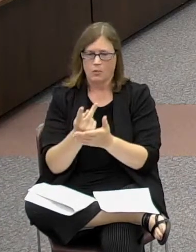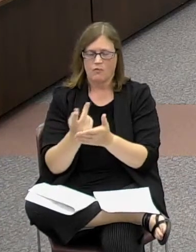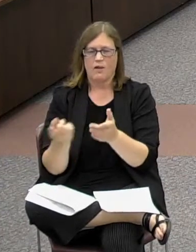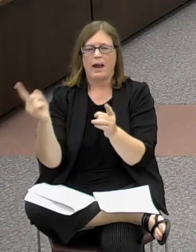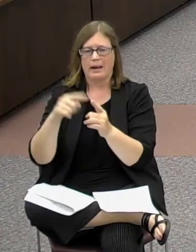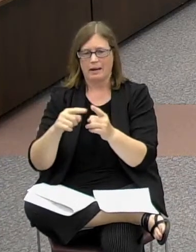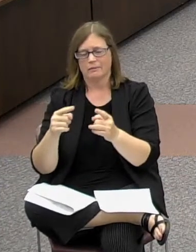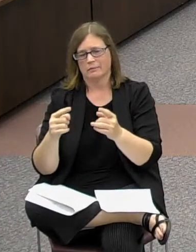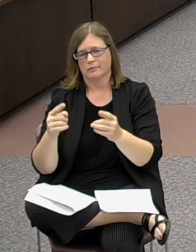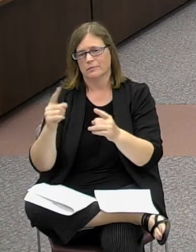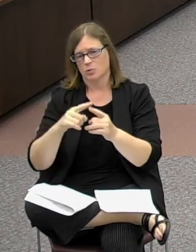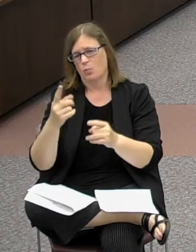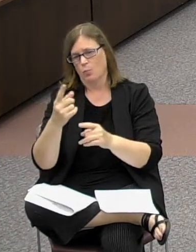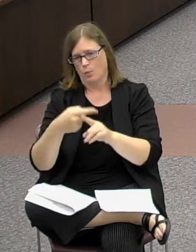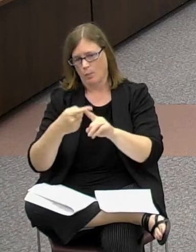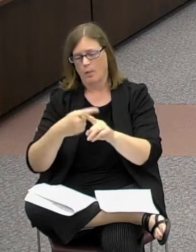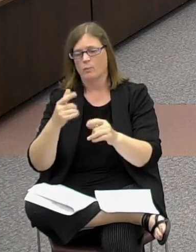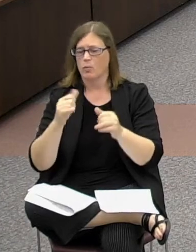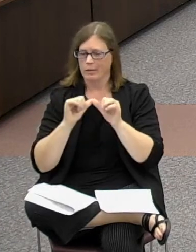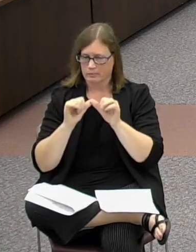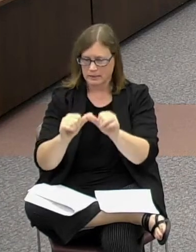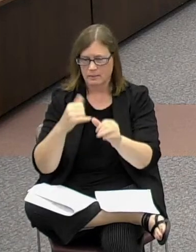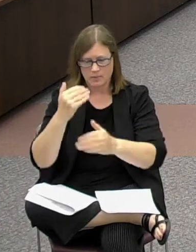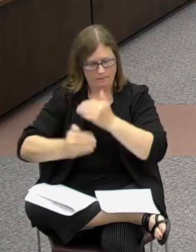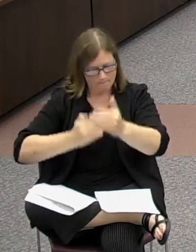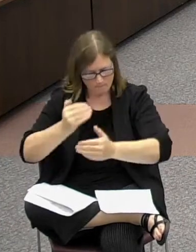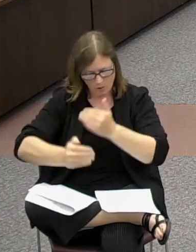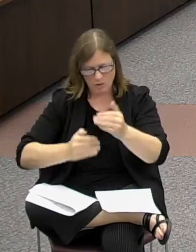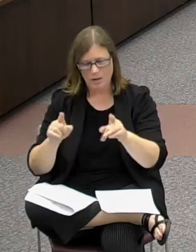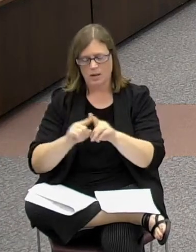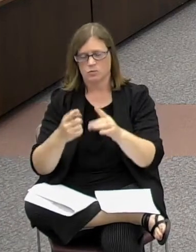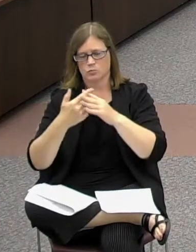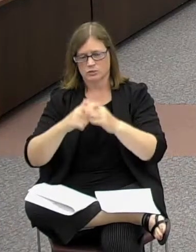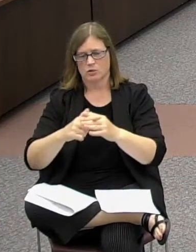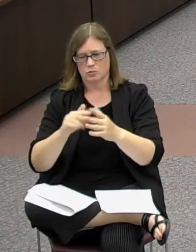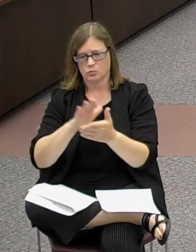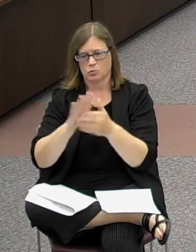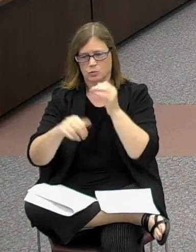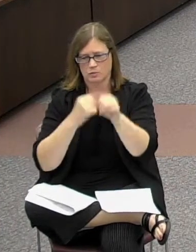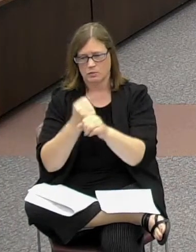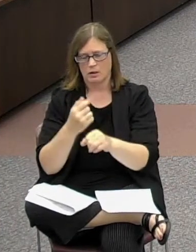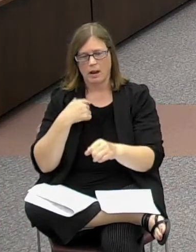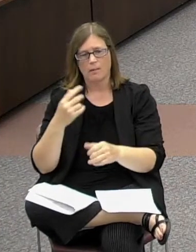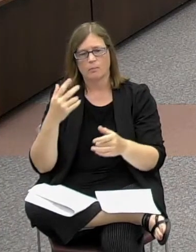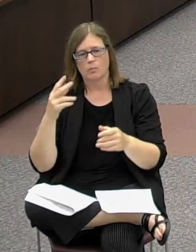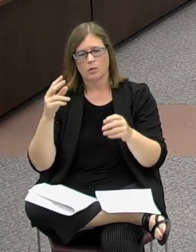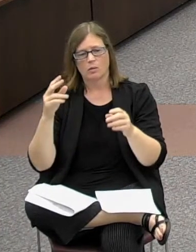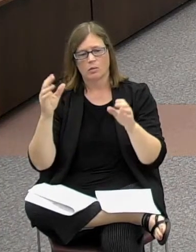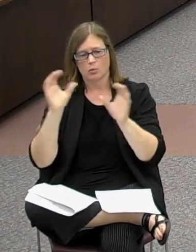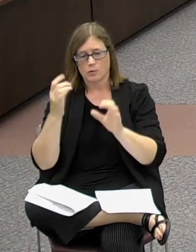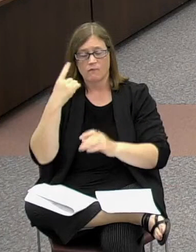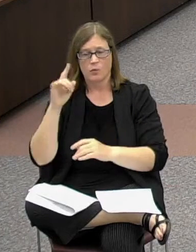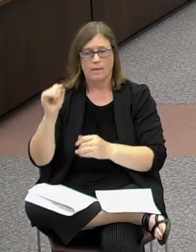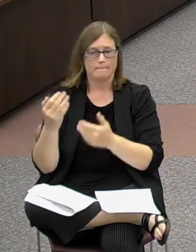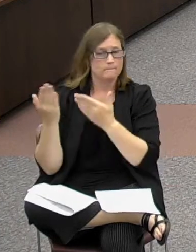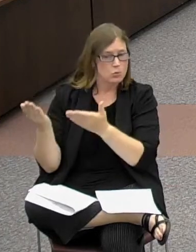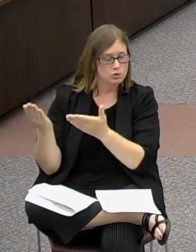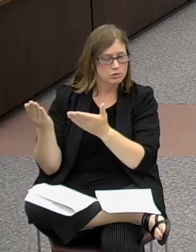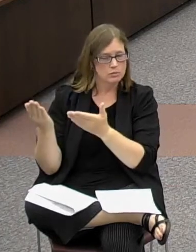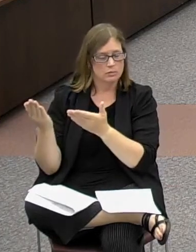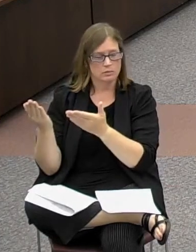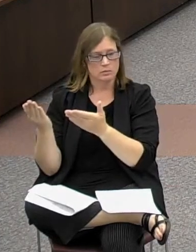be able to keep the process of hires moving forward as we start the school year. So I will be looking for a motion, a